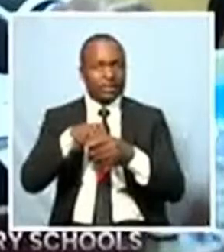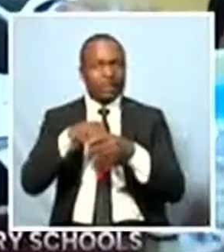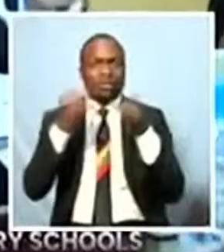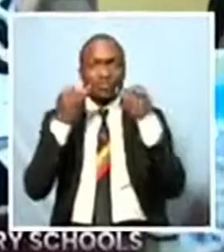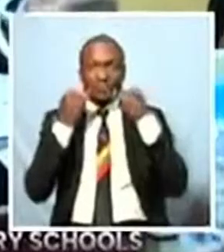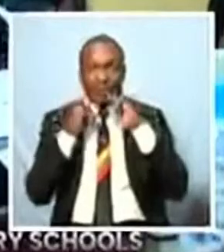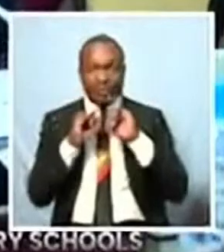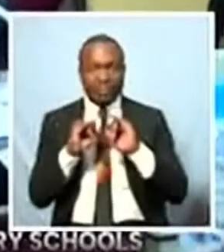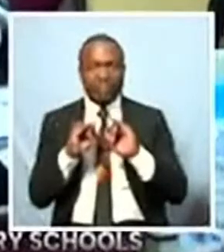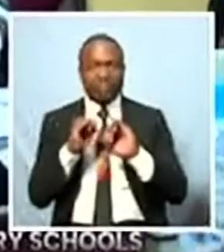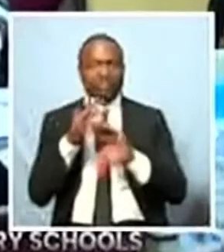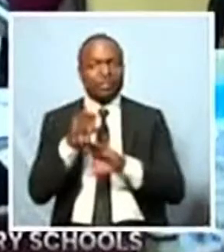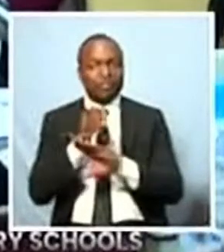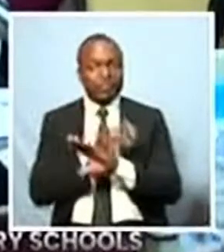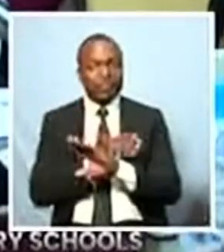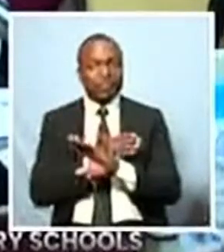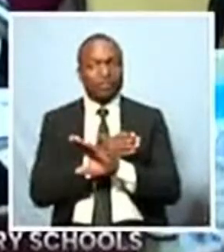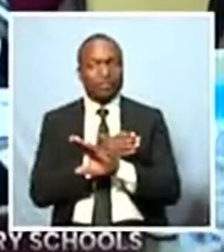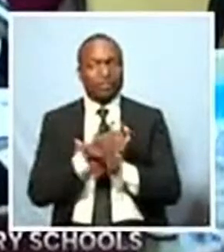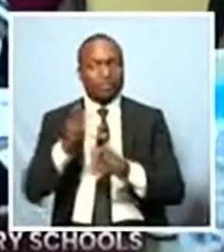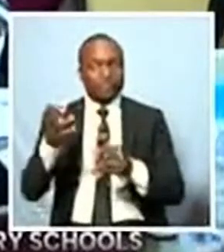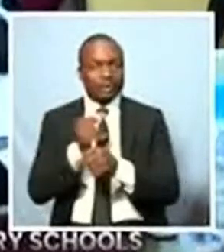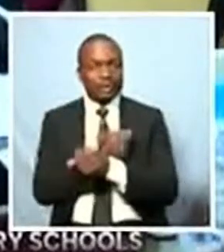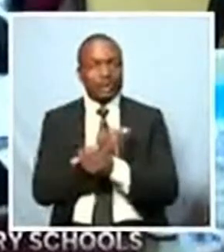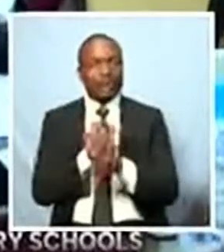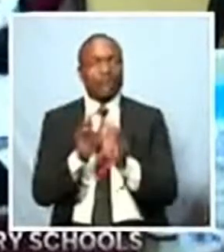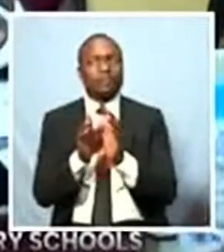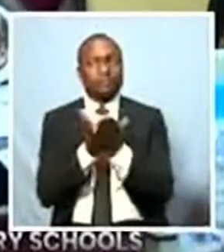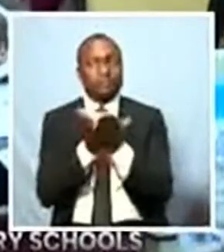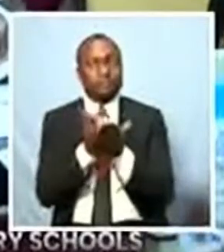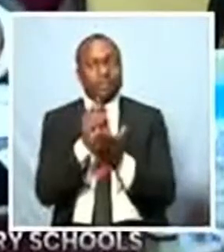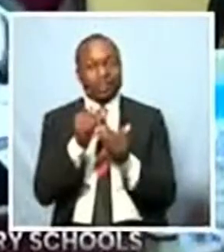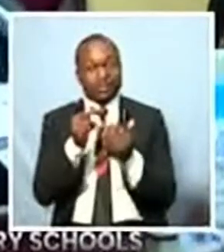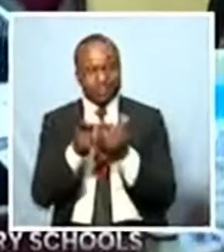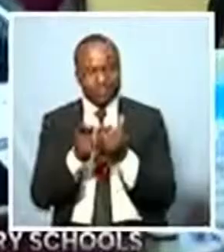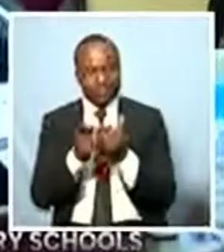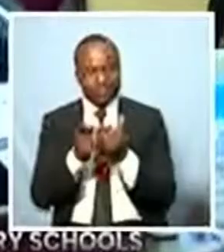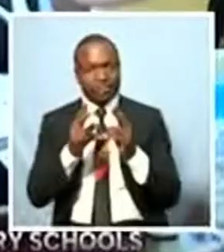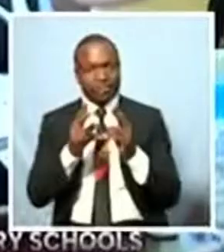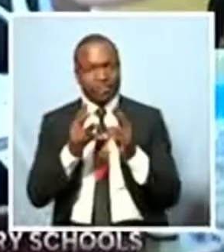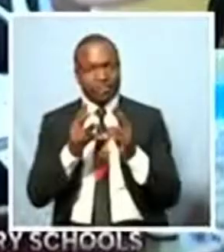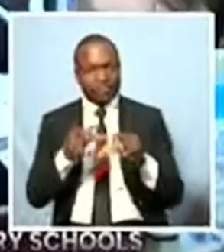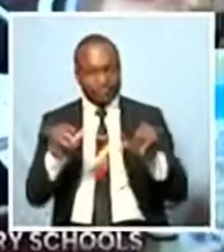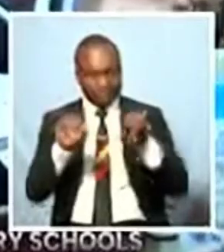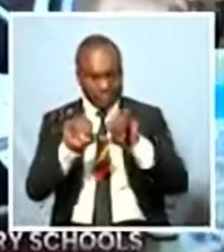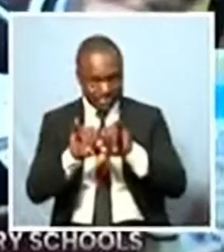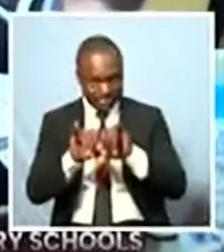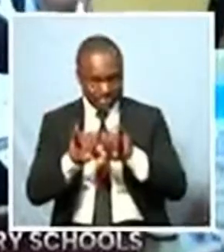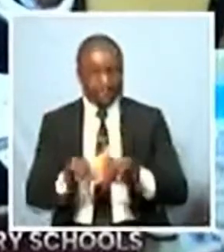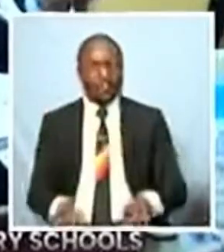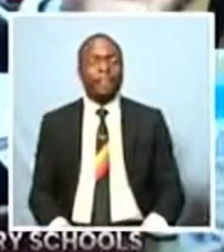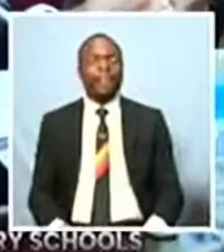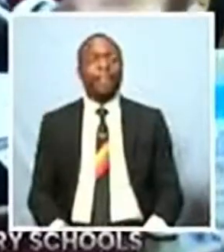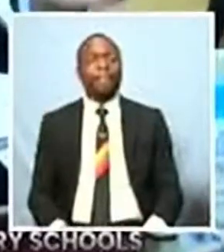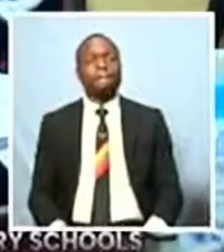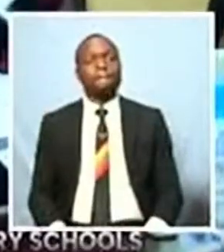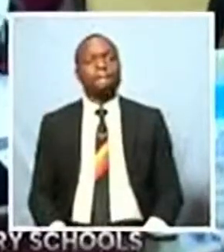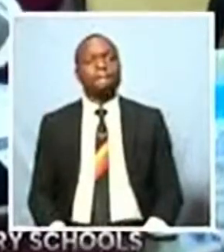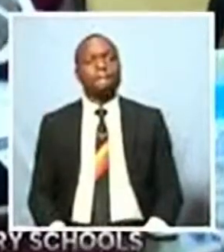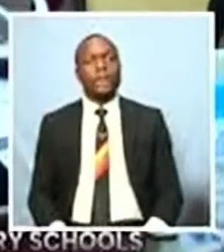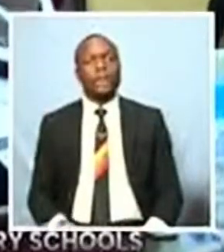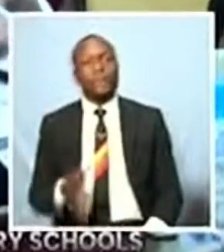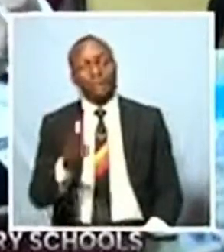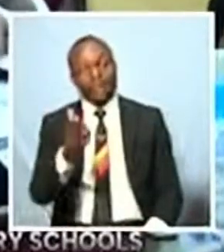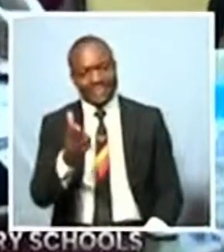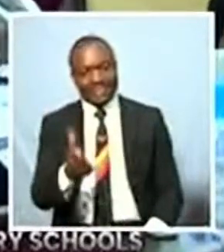play before you get them into the book. That part was important because, like you put it, there